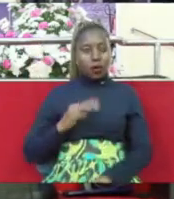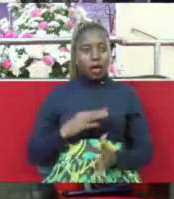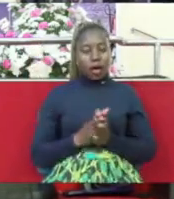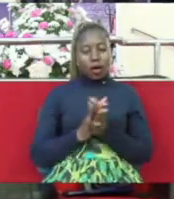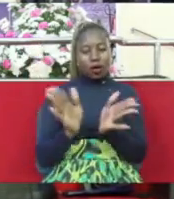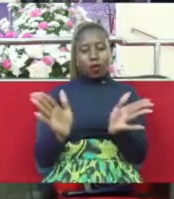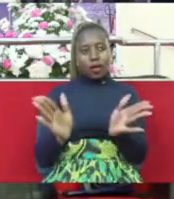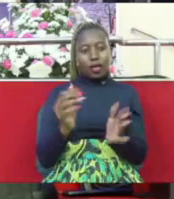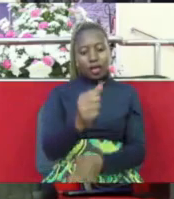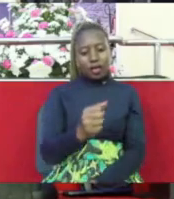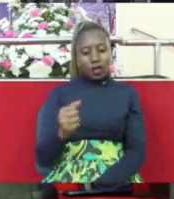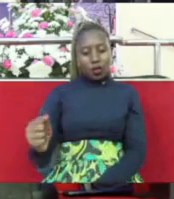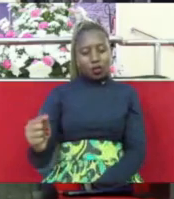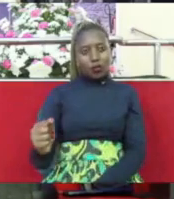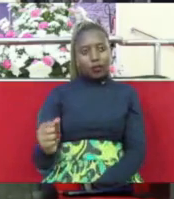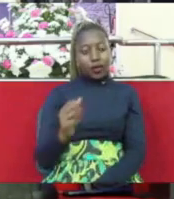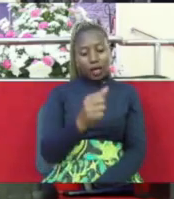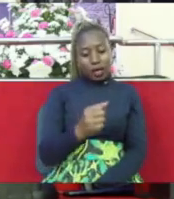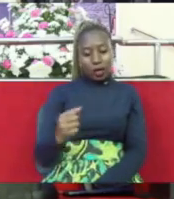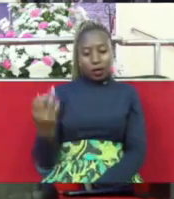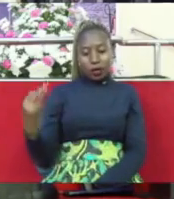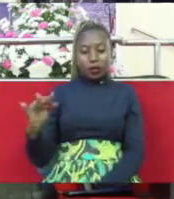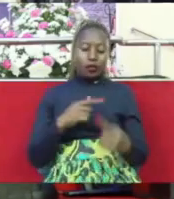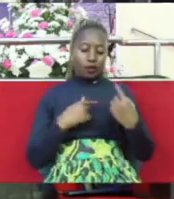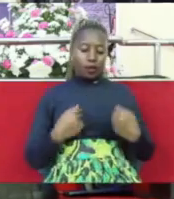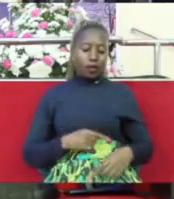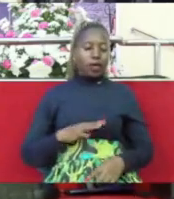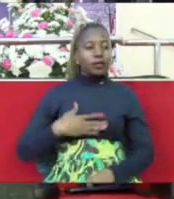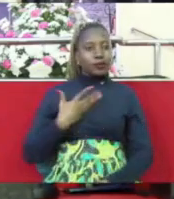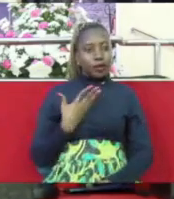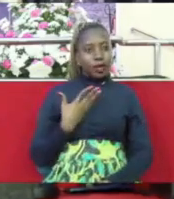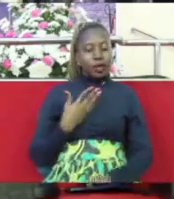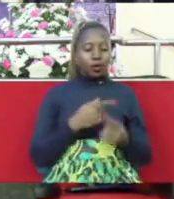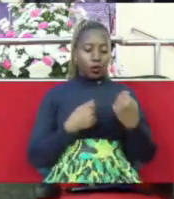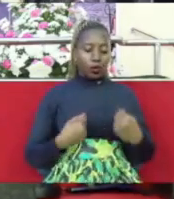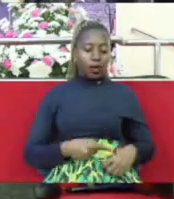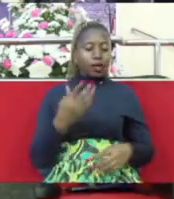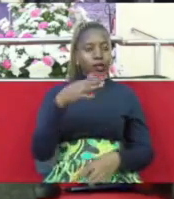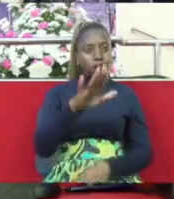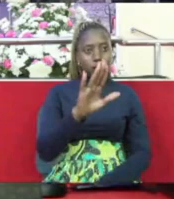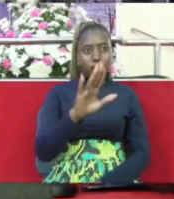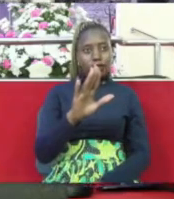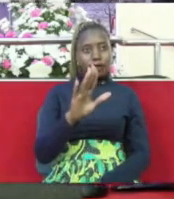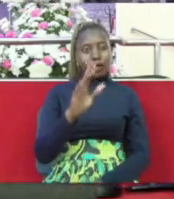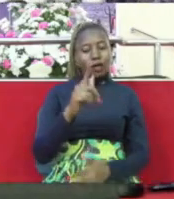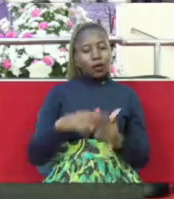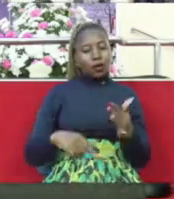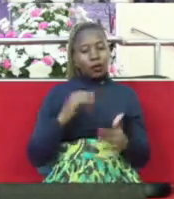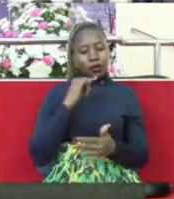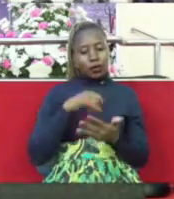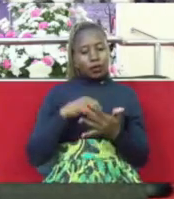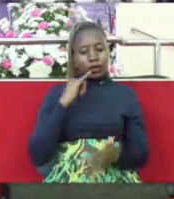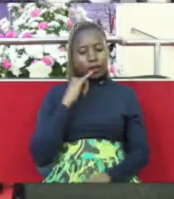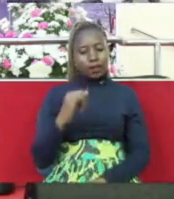The door of my heart. Mlango wa moyo wangu. The door of your heart. Mlango wa roho yako. So that whatever it is that you will be doing, not